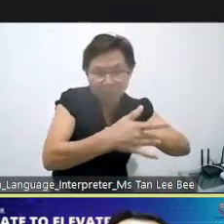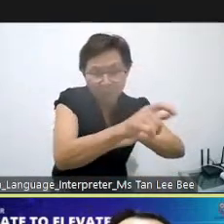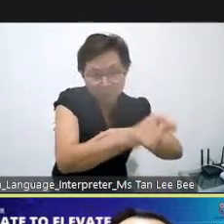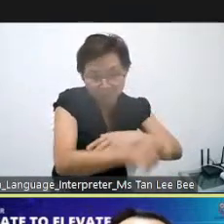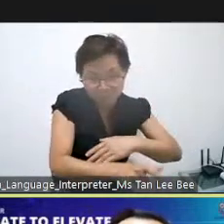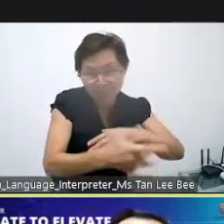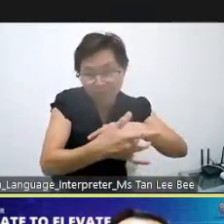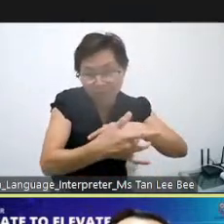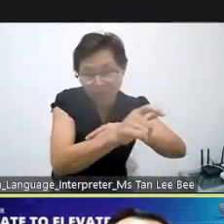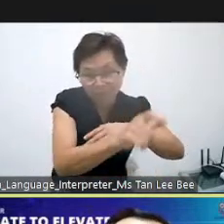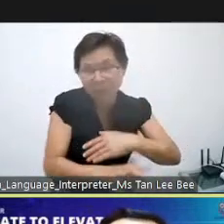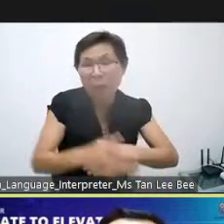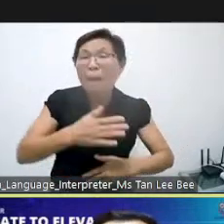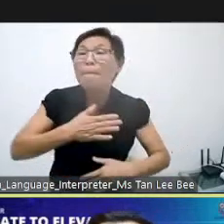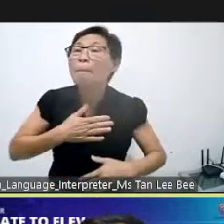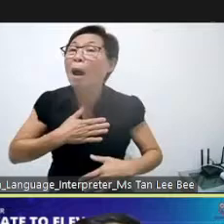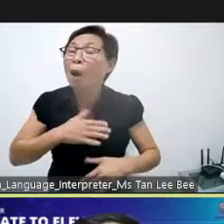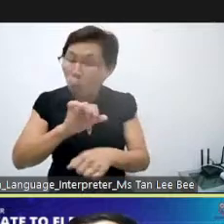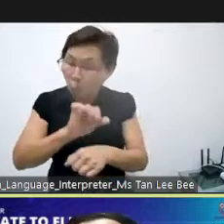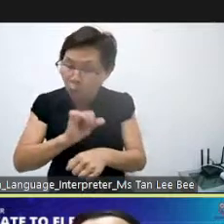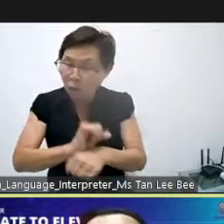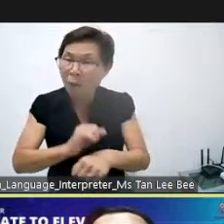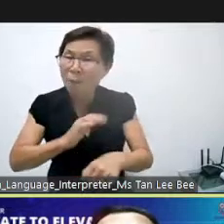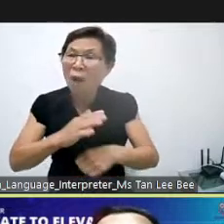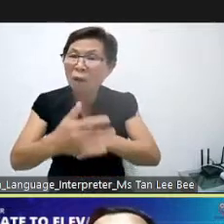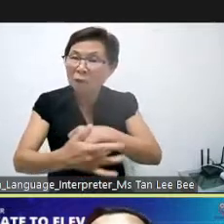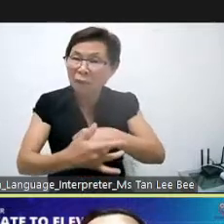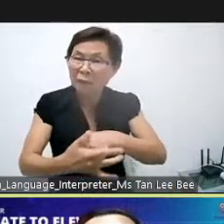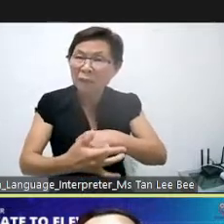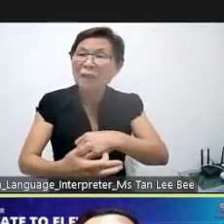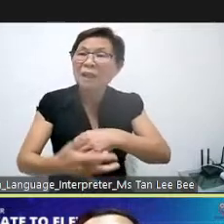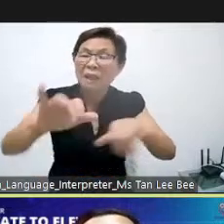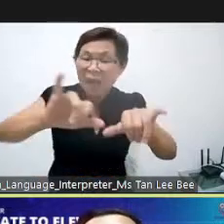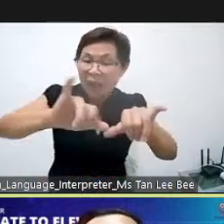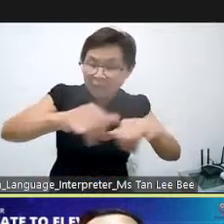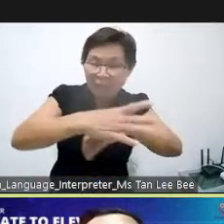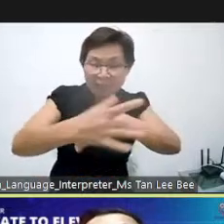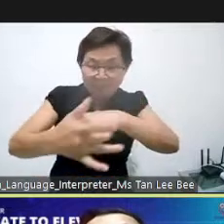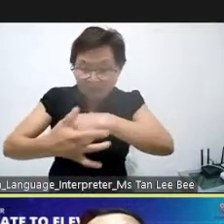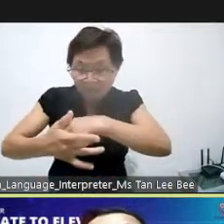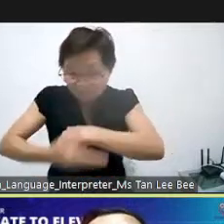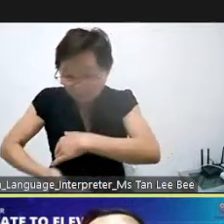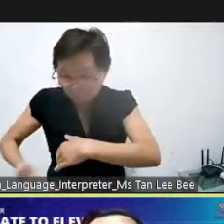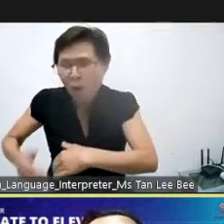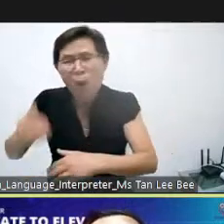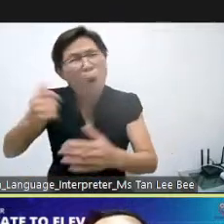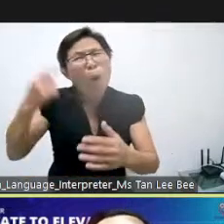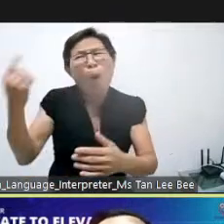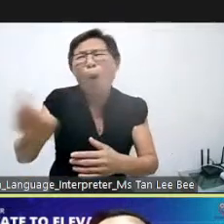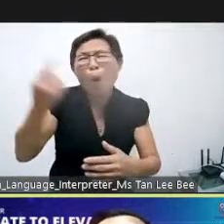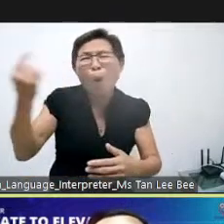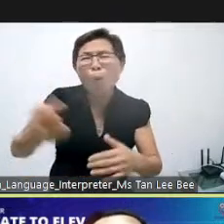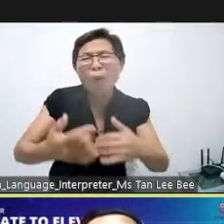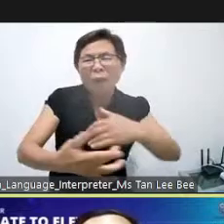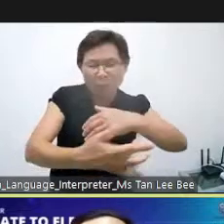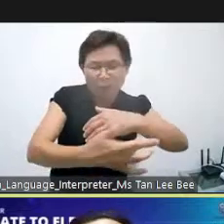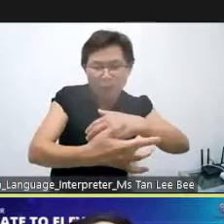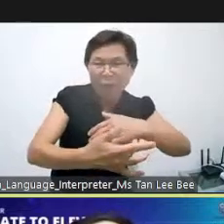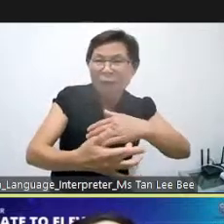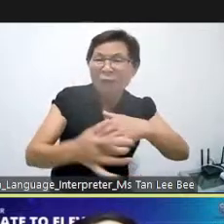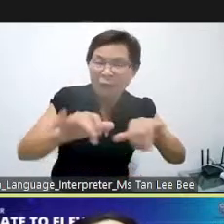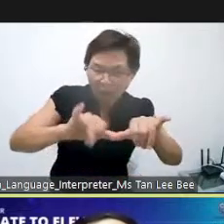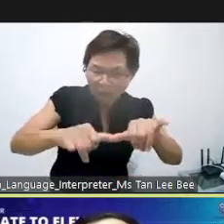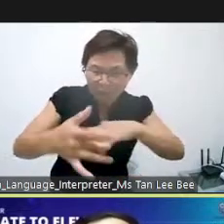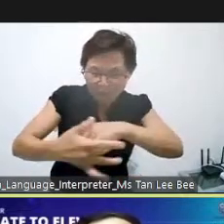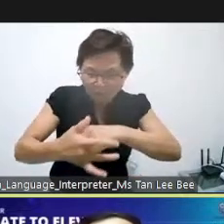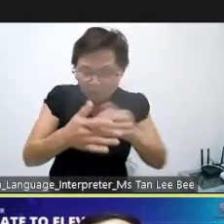areas, we involve in engineering and technical things. Most of the times, all engineering or technical people